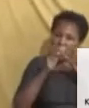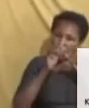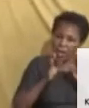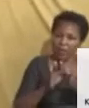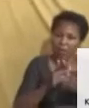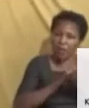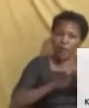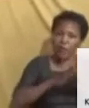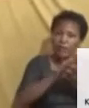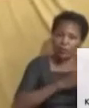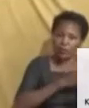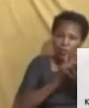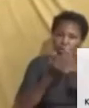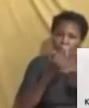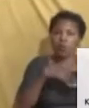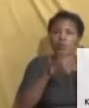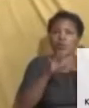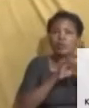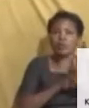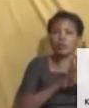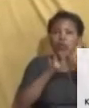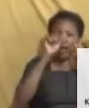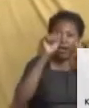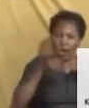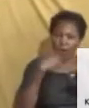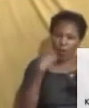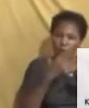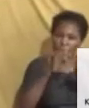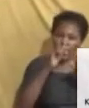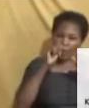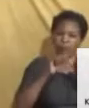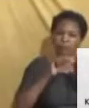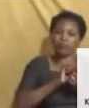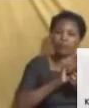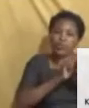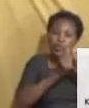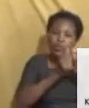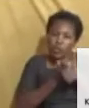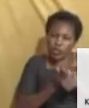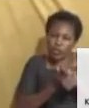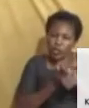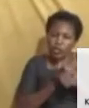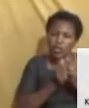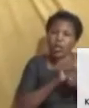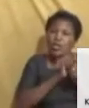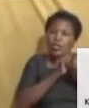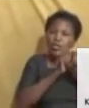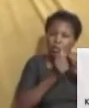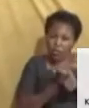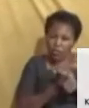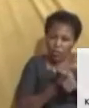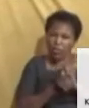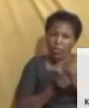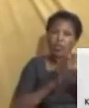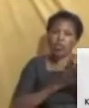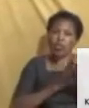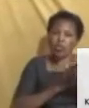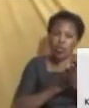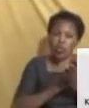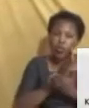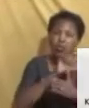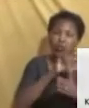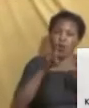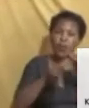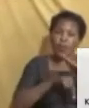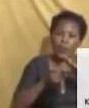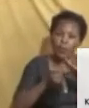the Constitution can only be altered, and I underline the word altered, through the primary